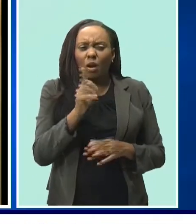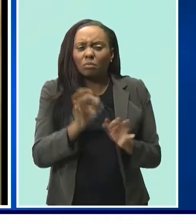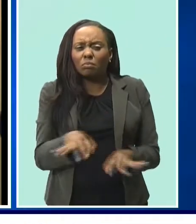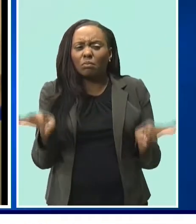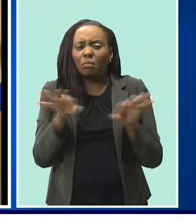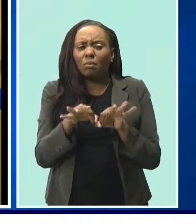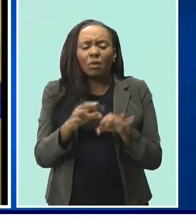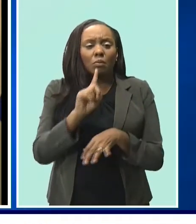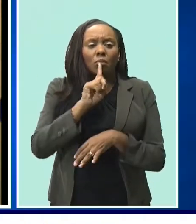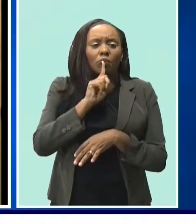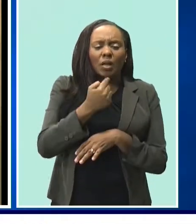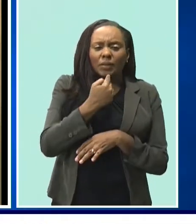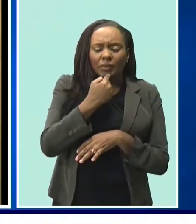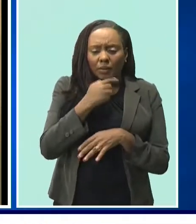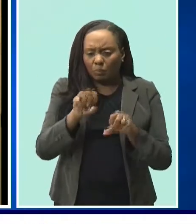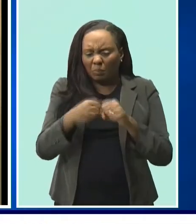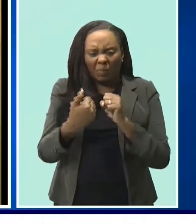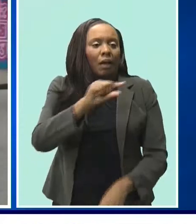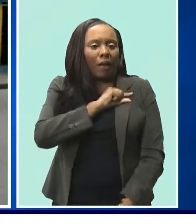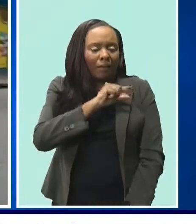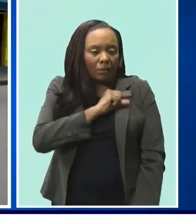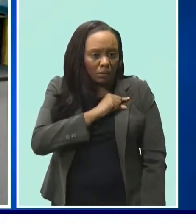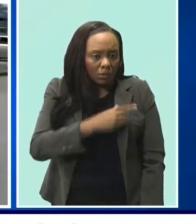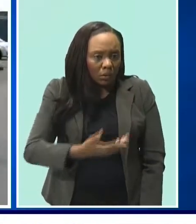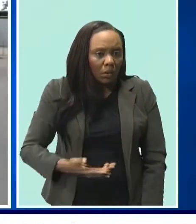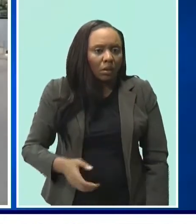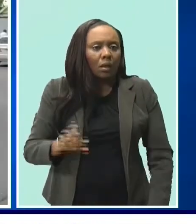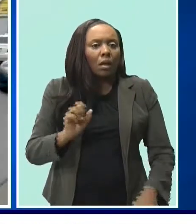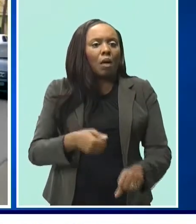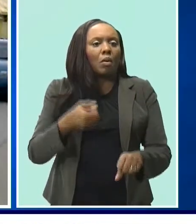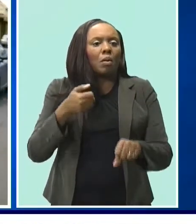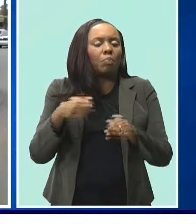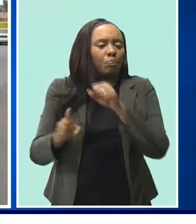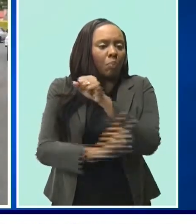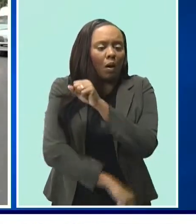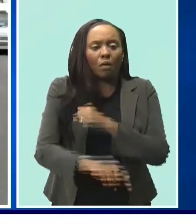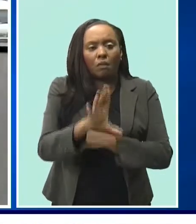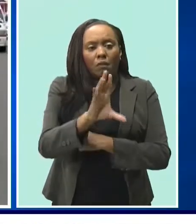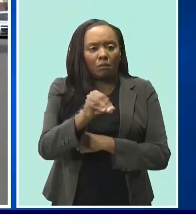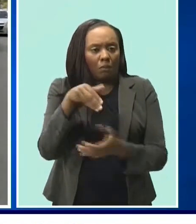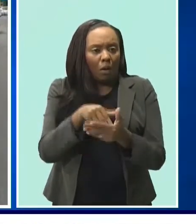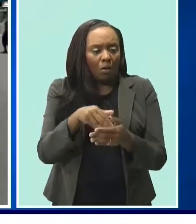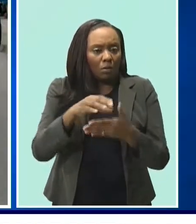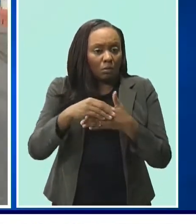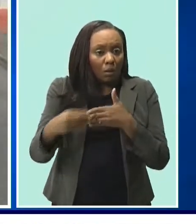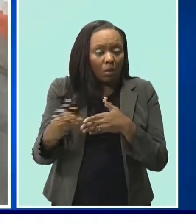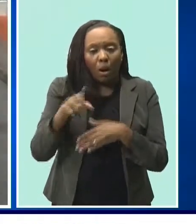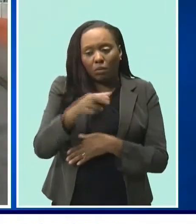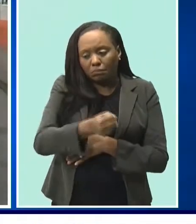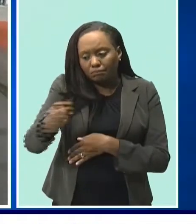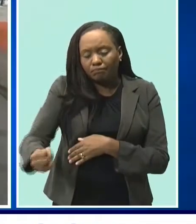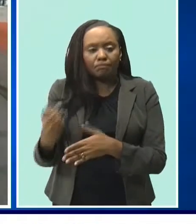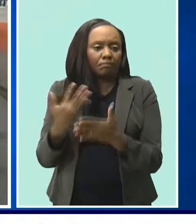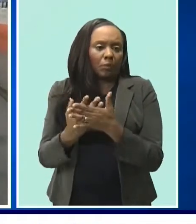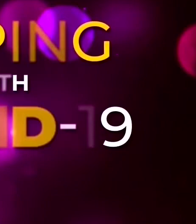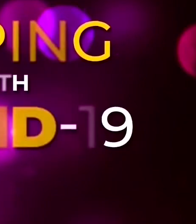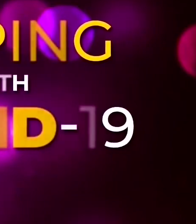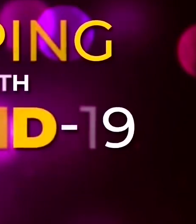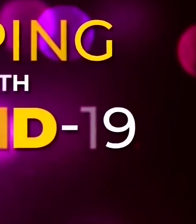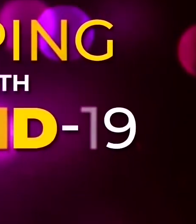responsible for operations. The statement went on to add that the Police Act only speaks to a single Deputy Commissioner